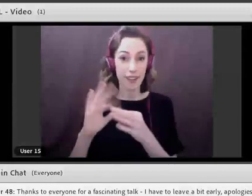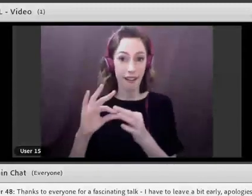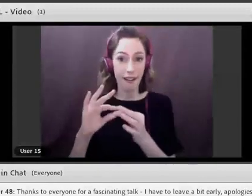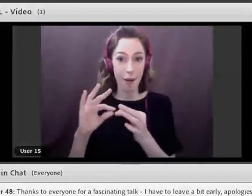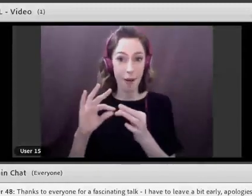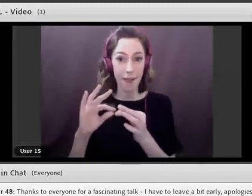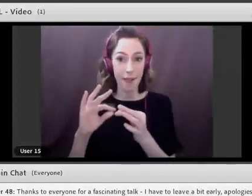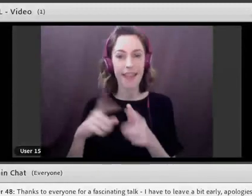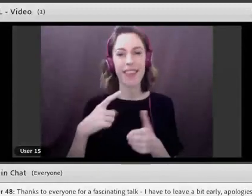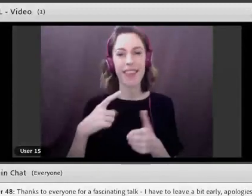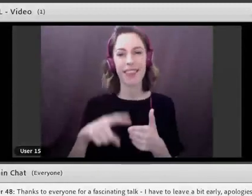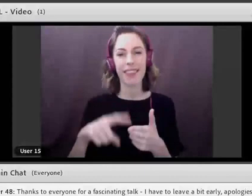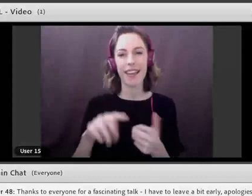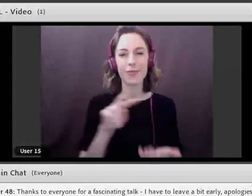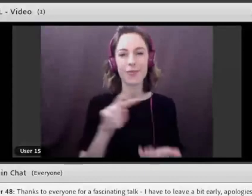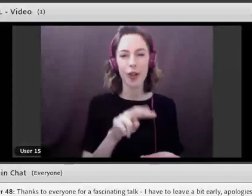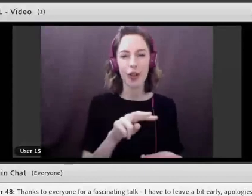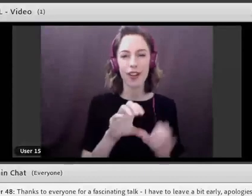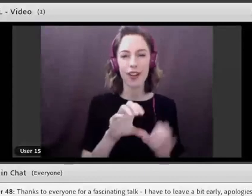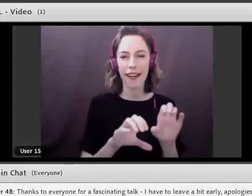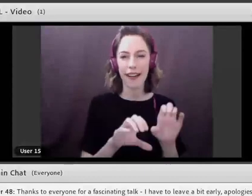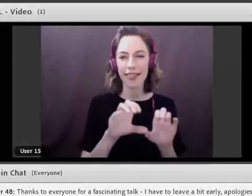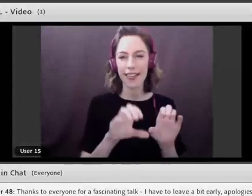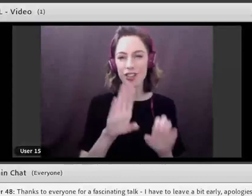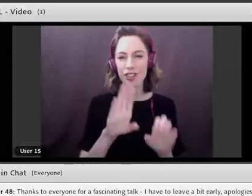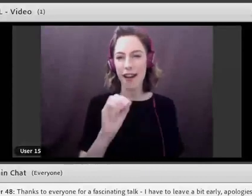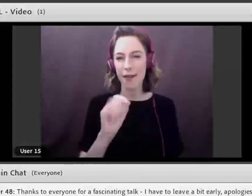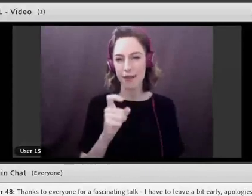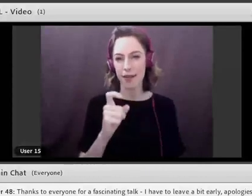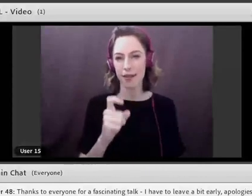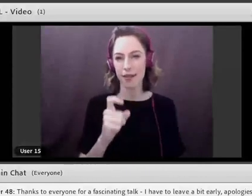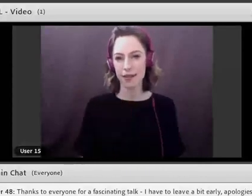first, and then we'll go back to Claudia to answer questions.